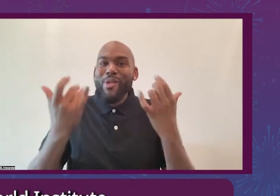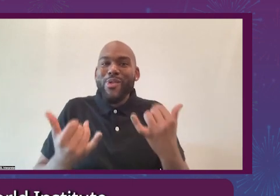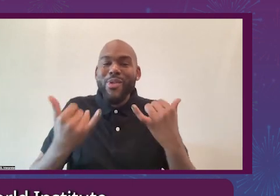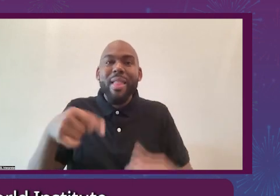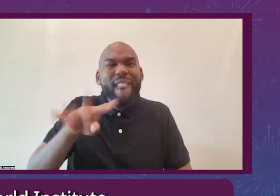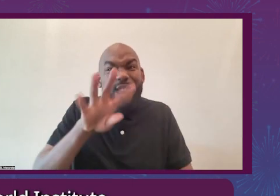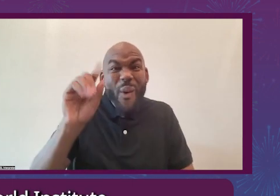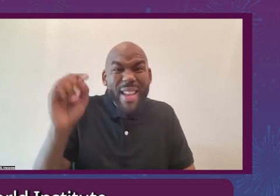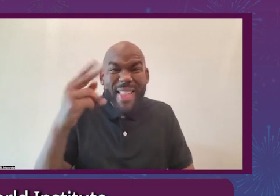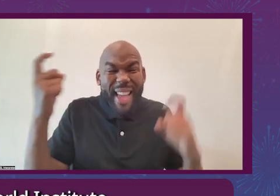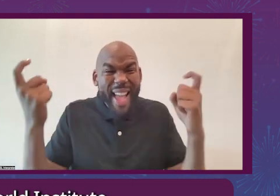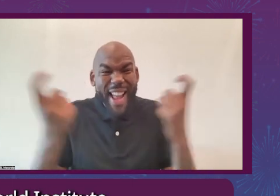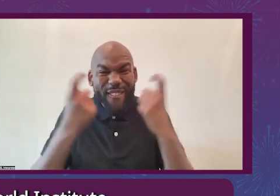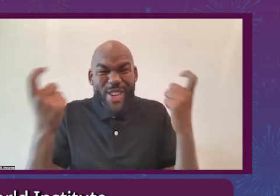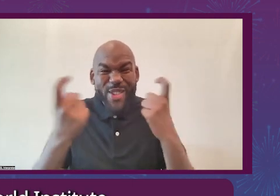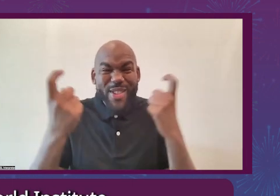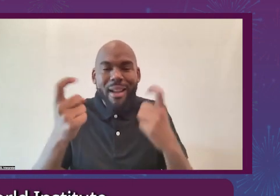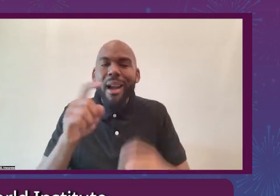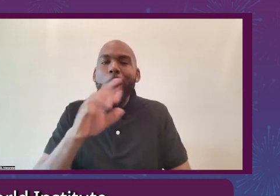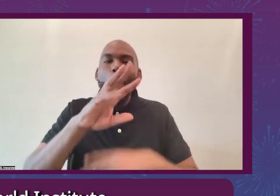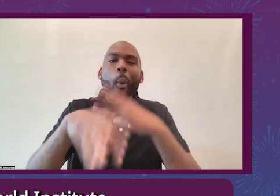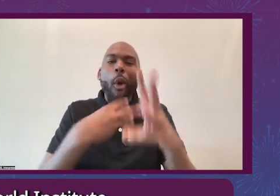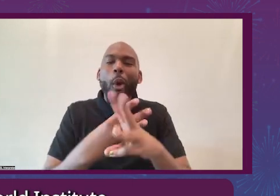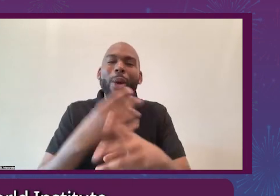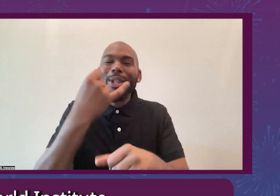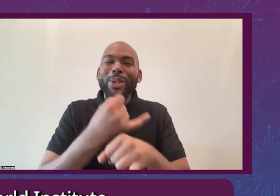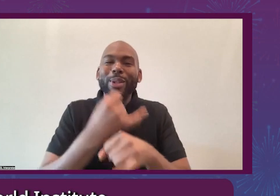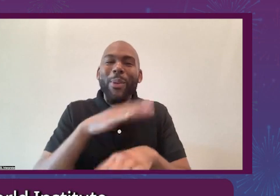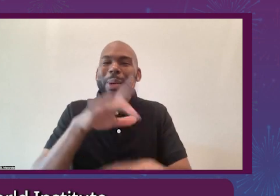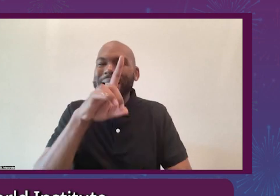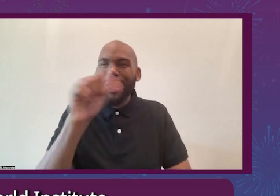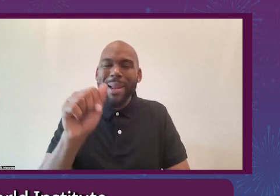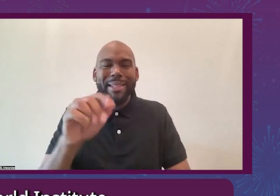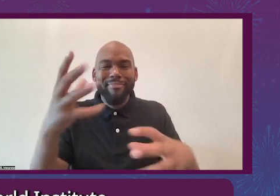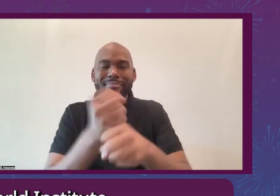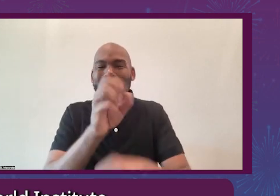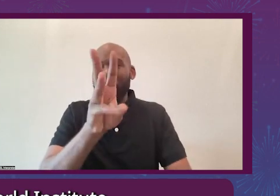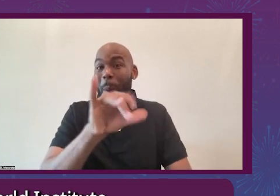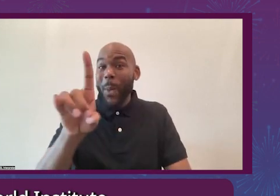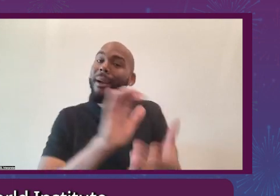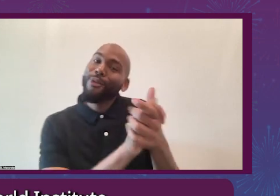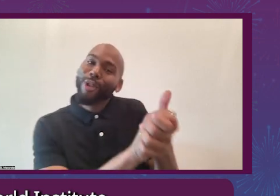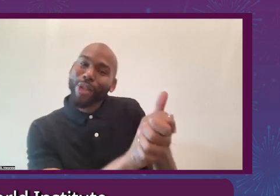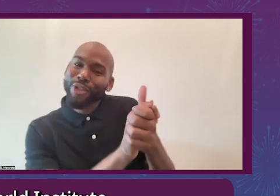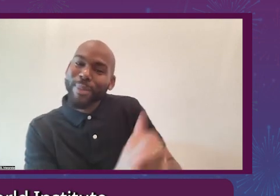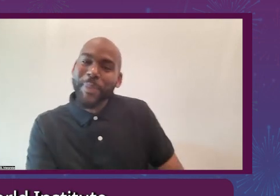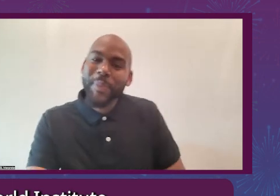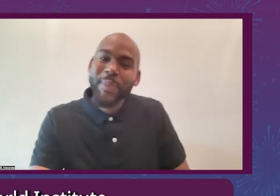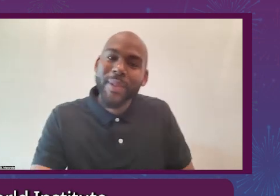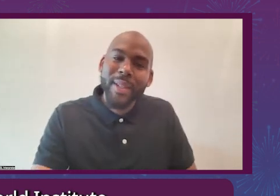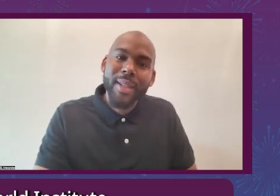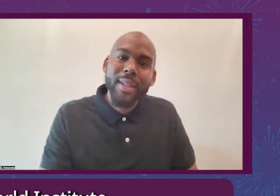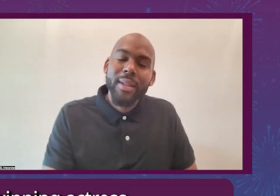the 40th anniversary of World Institute on Disability. Congratulations. I